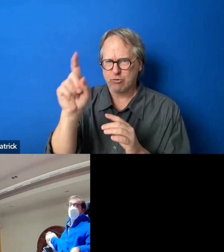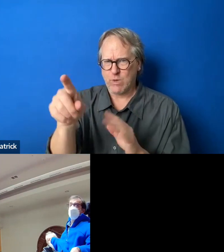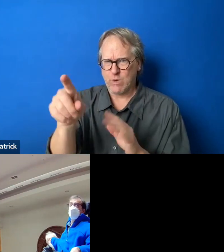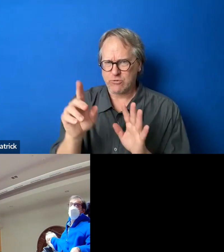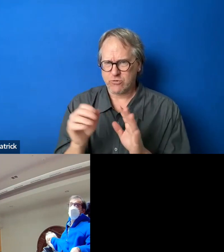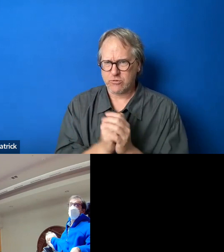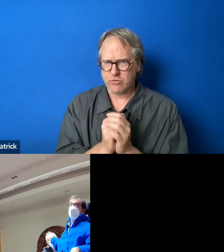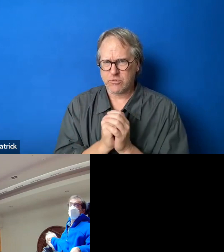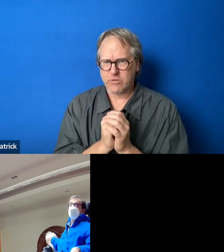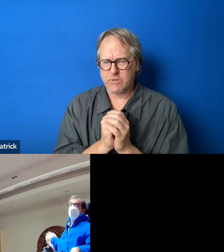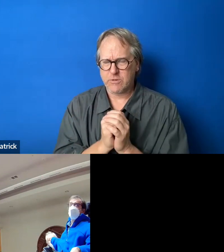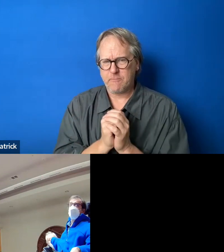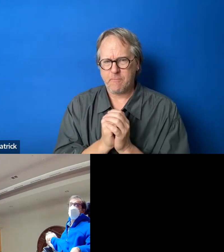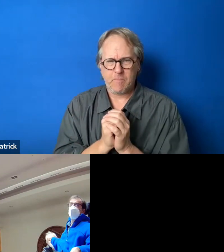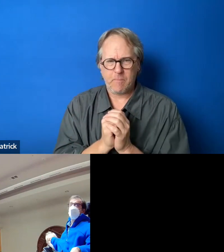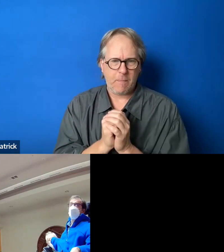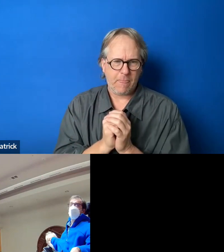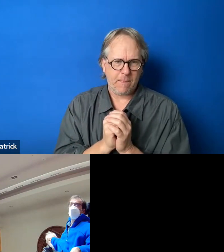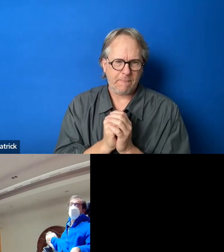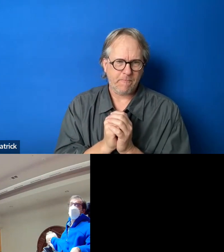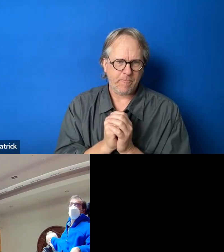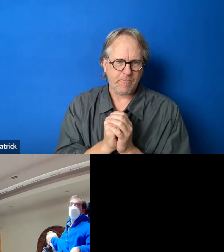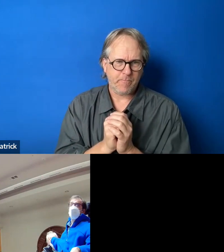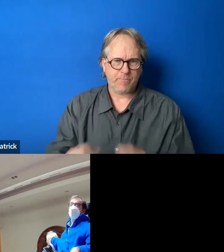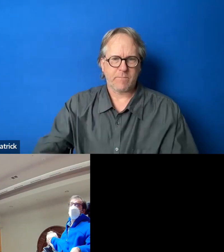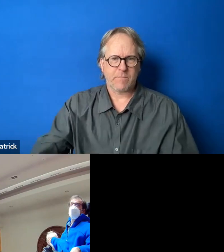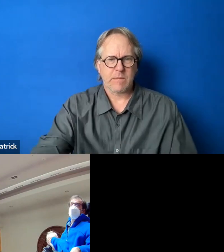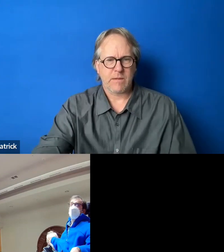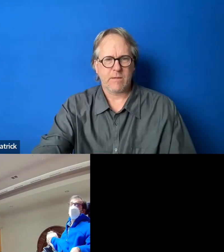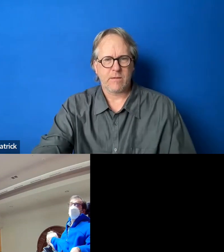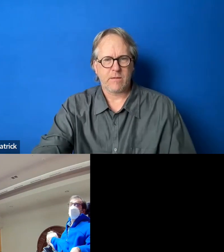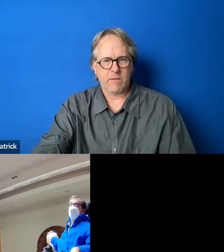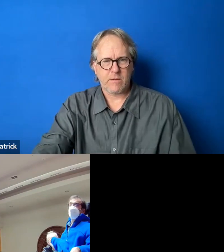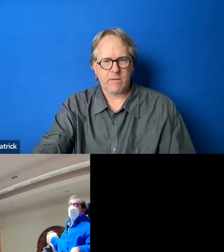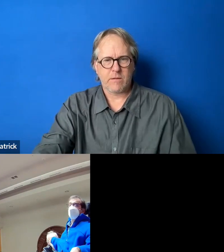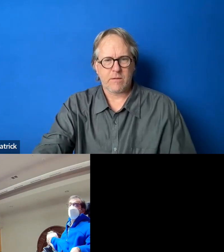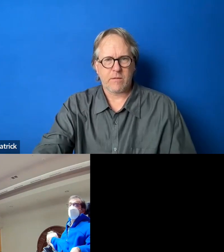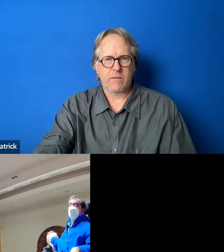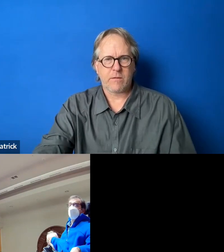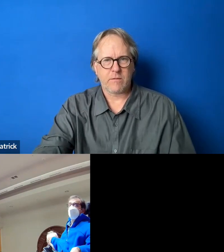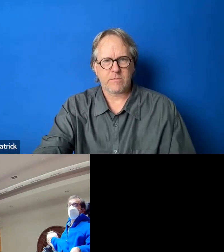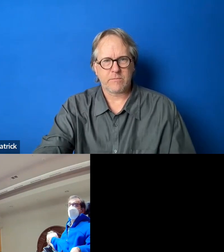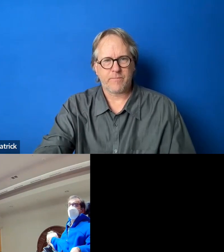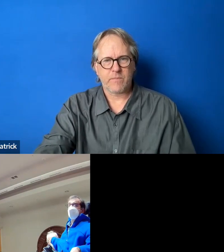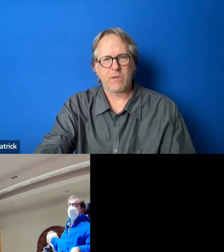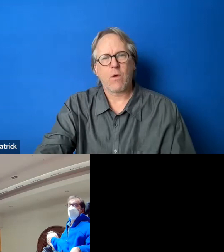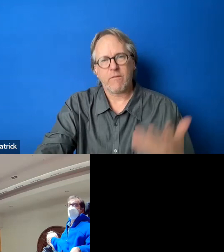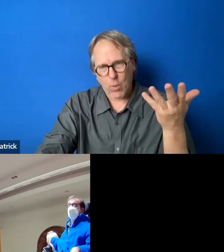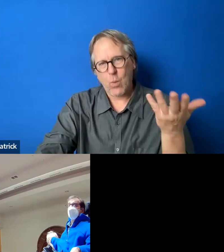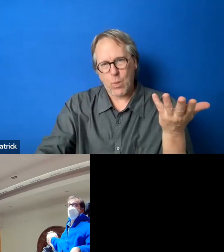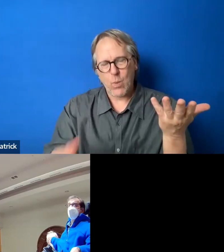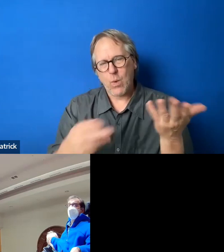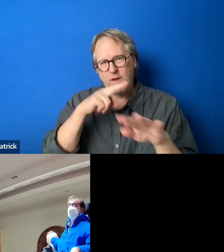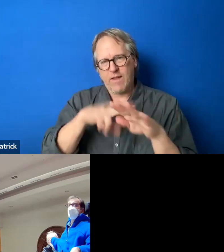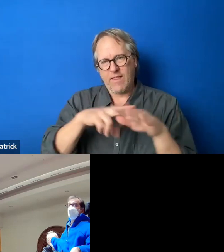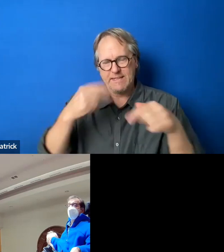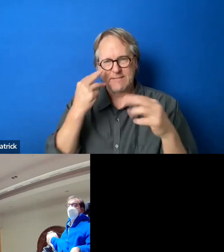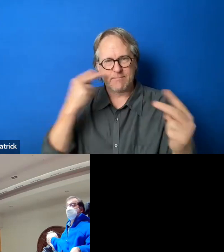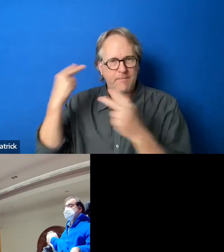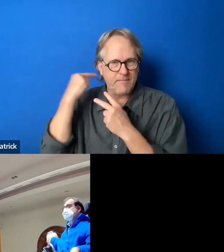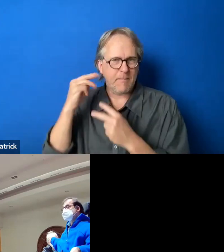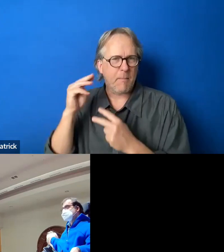is Memorial Day weekend. So of course, this is Memorial Day weekend. And